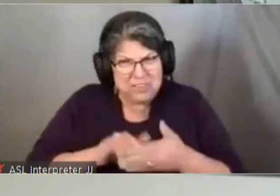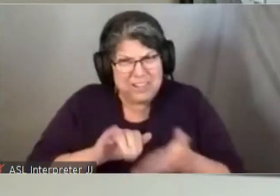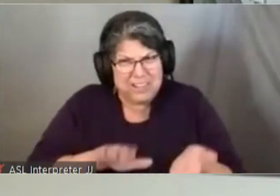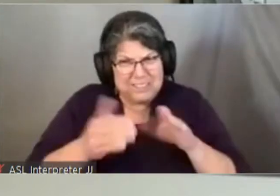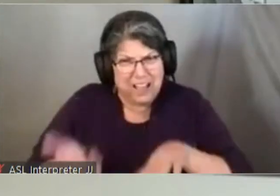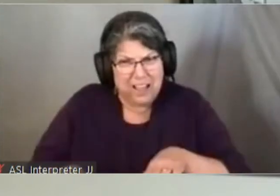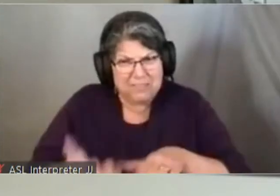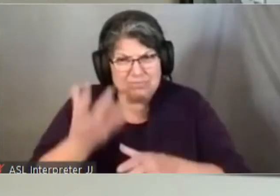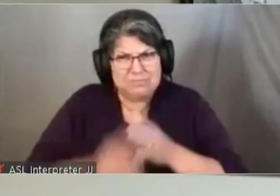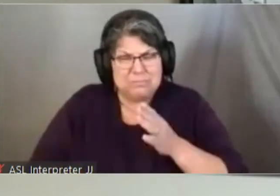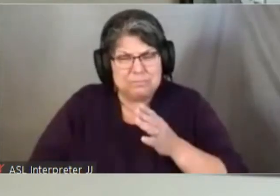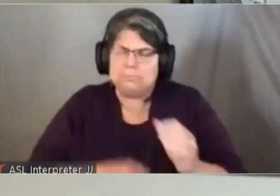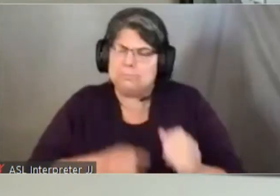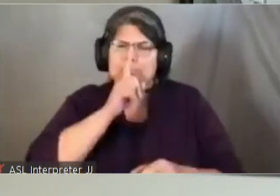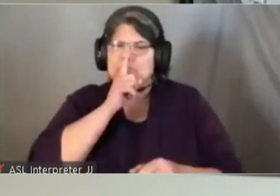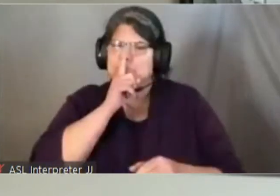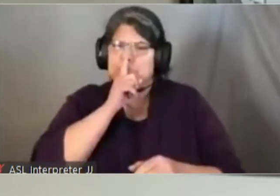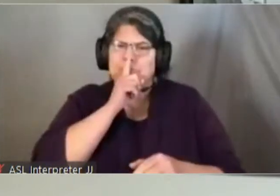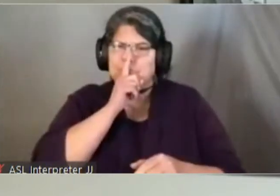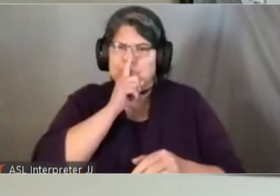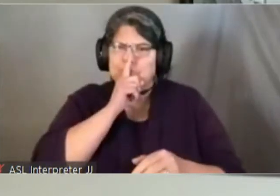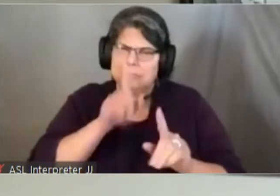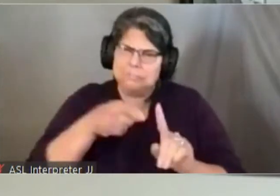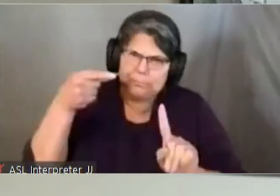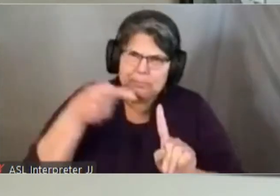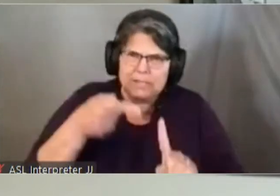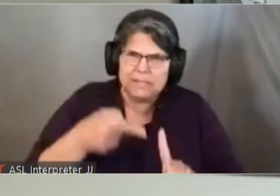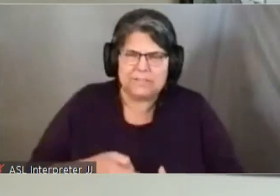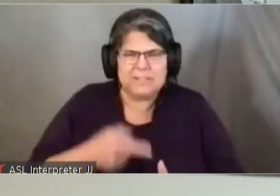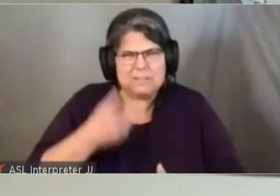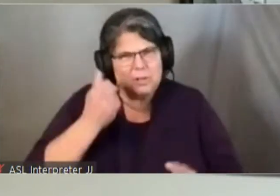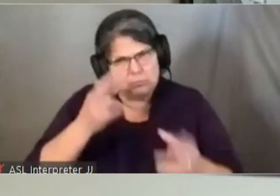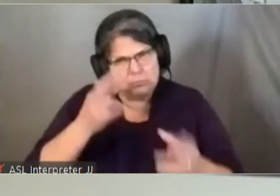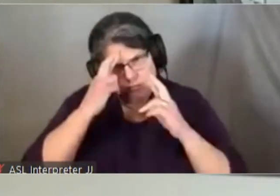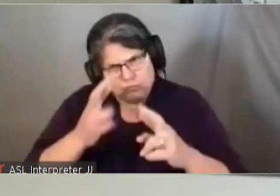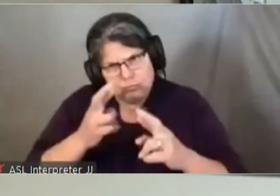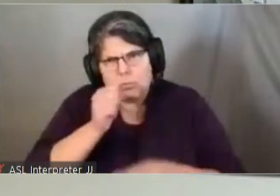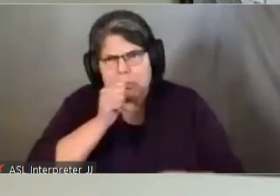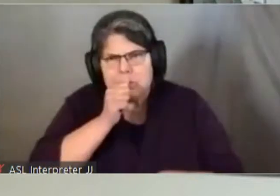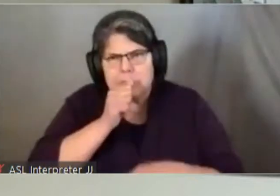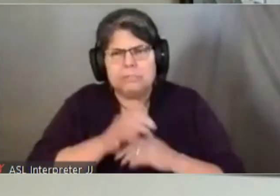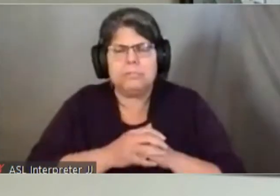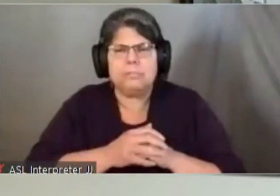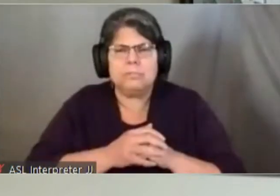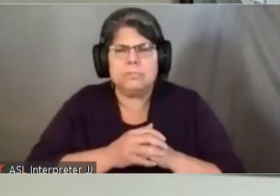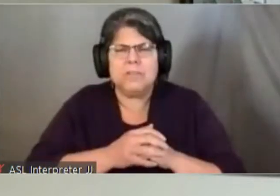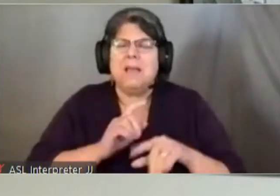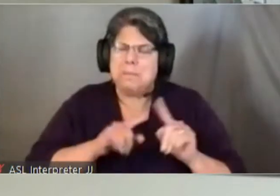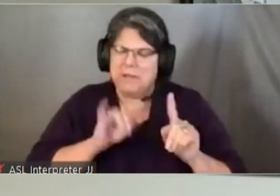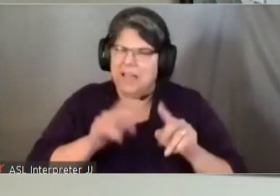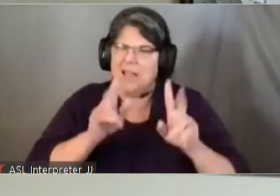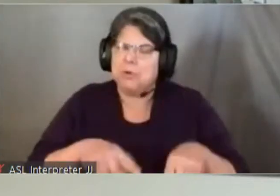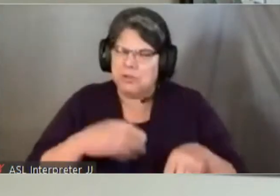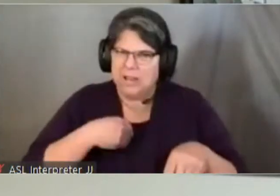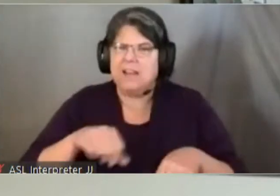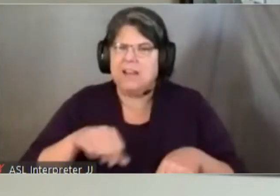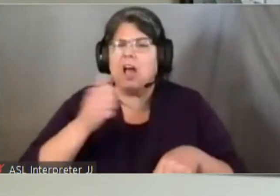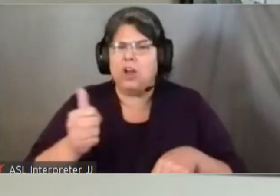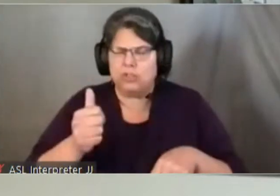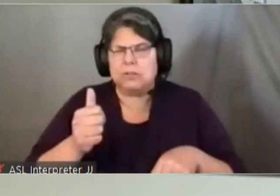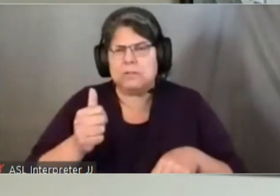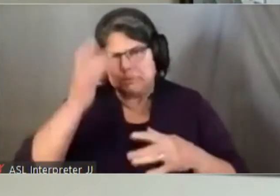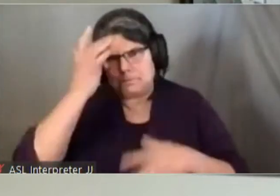I don't want to get into details because of privacy issues, but there were other diagnoses that were involved that made him